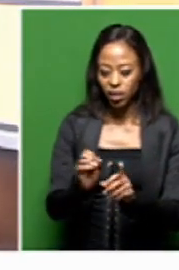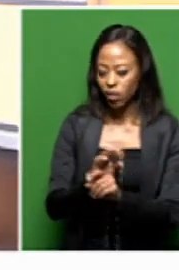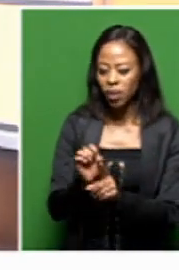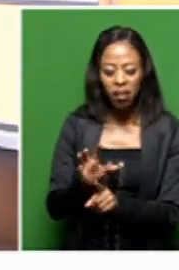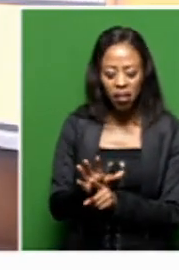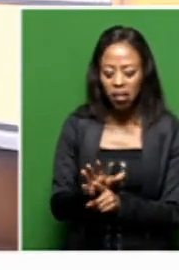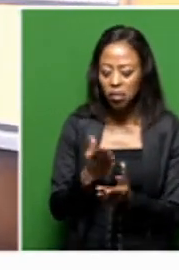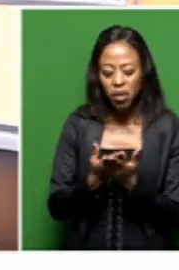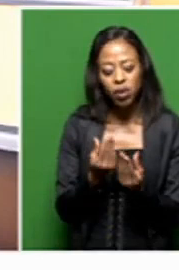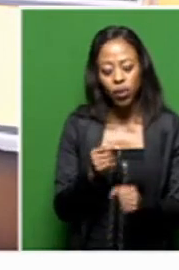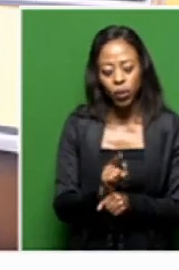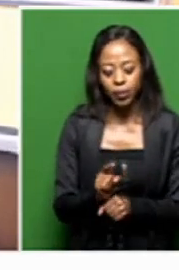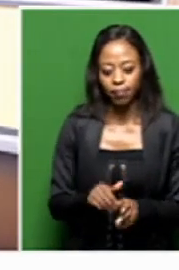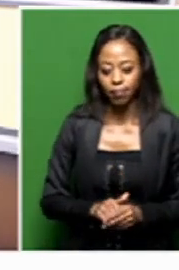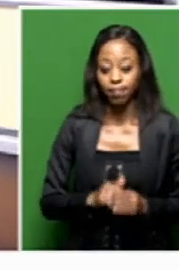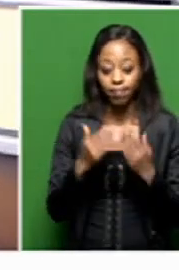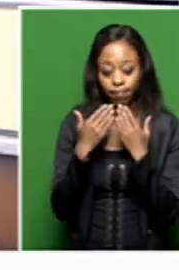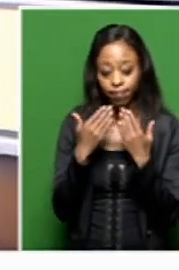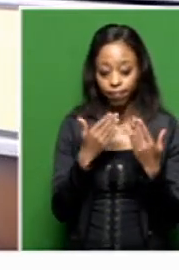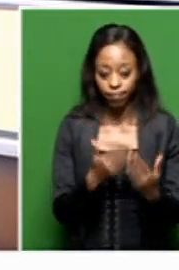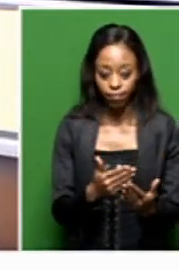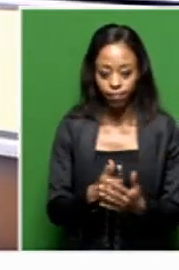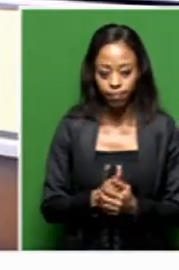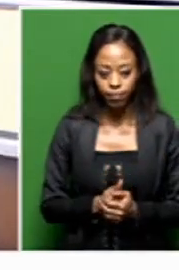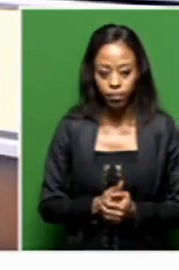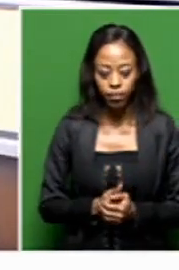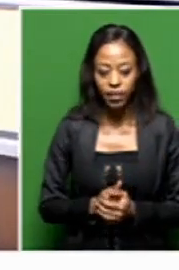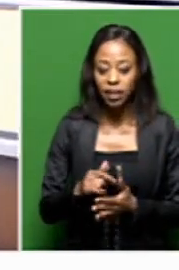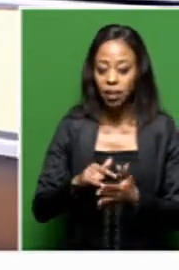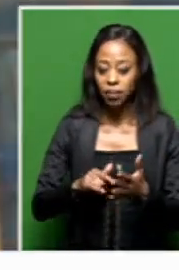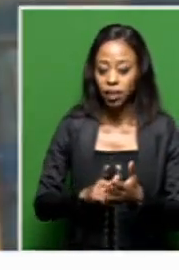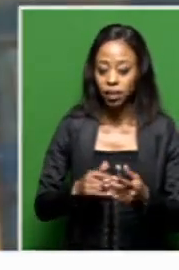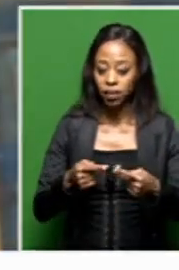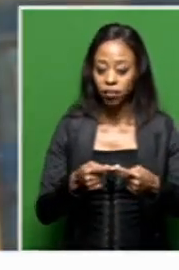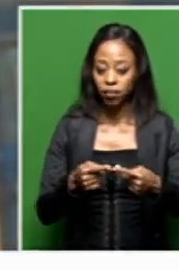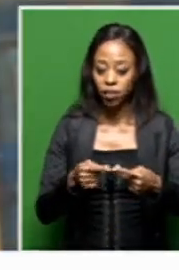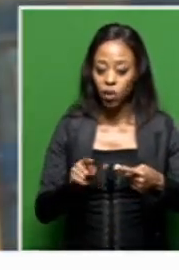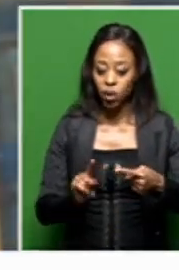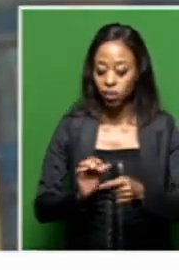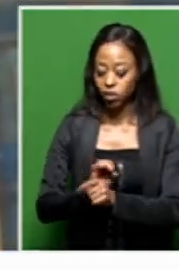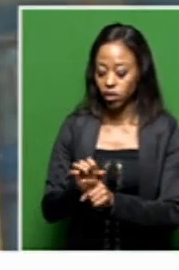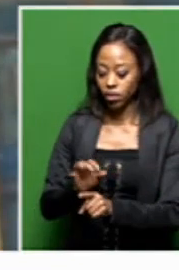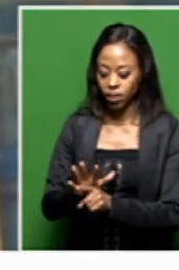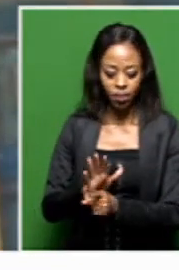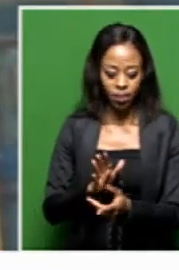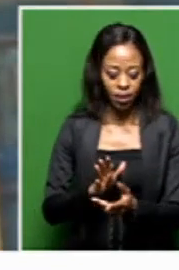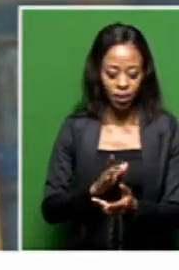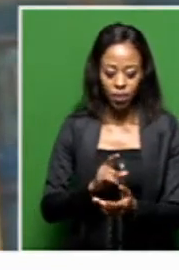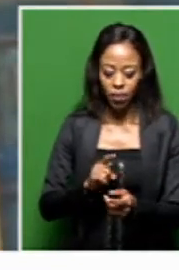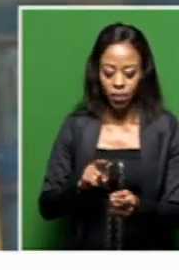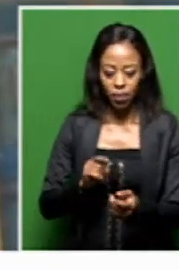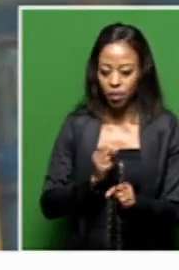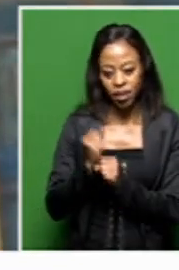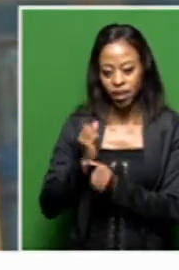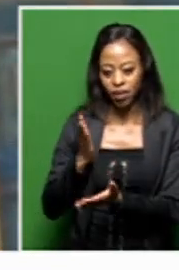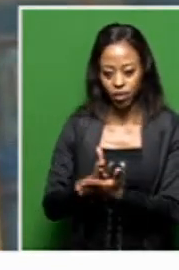do? Yeah, thanks, Sakina. I think that there are a few messages. The one is that COVID keeps us guessing. Right now,